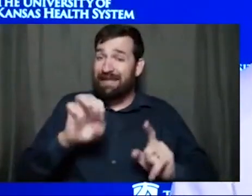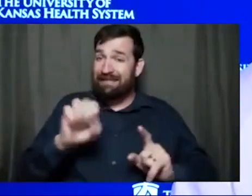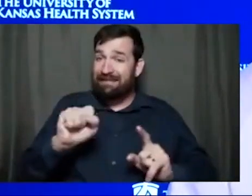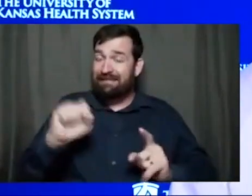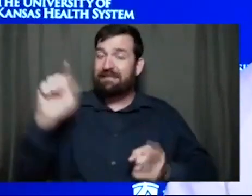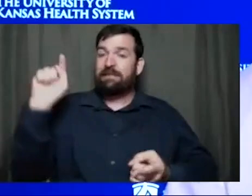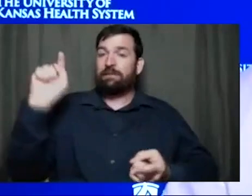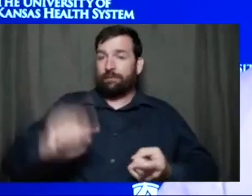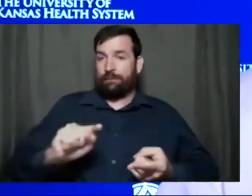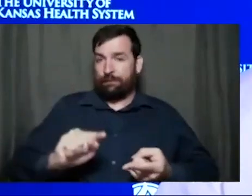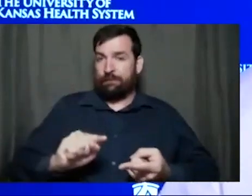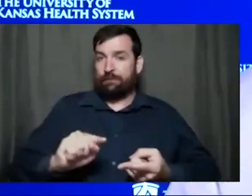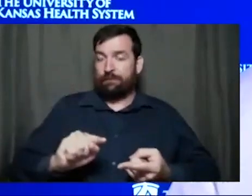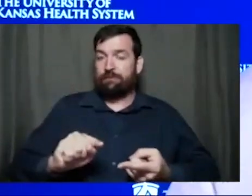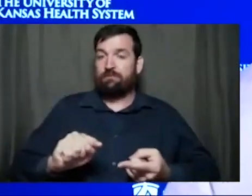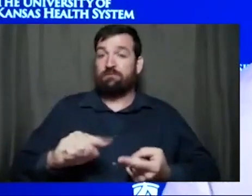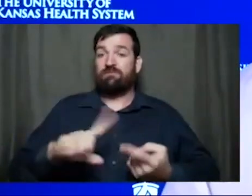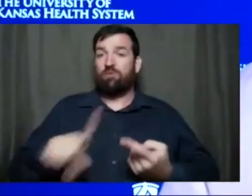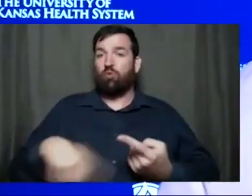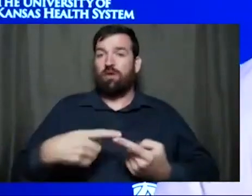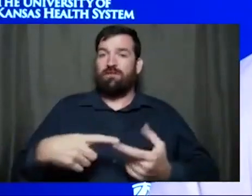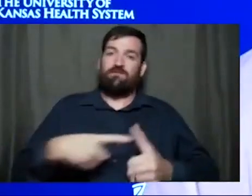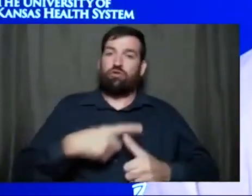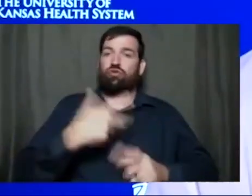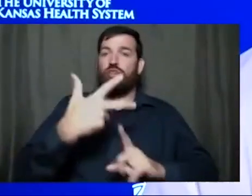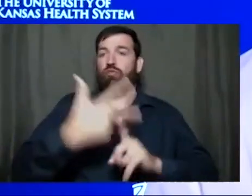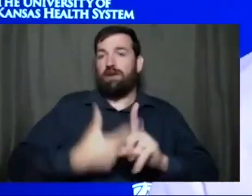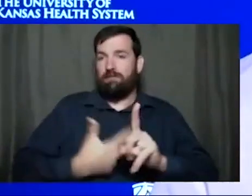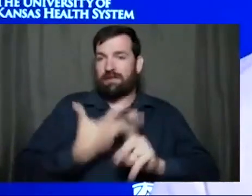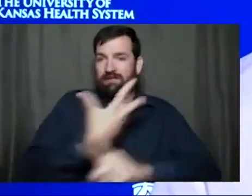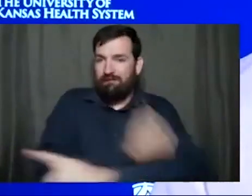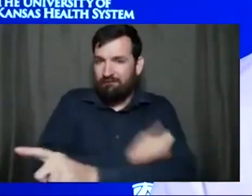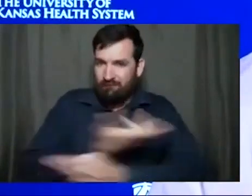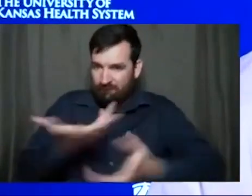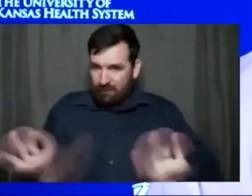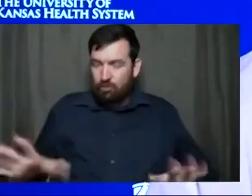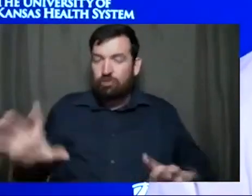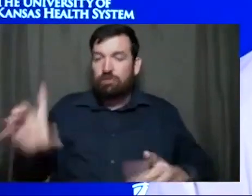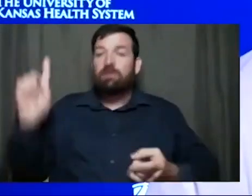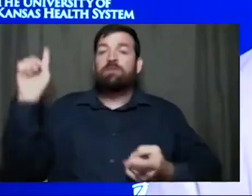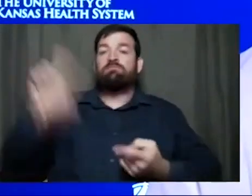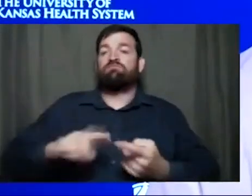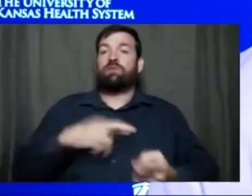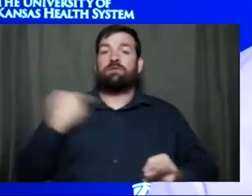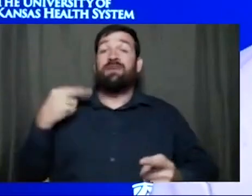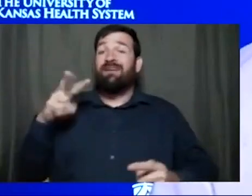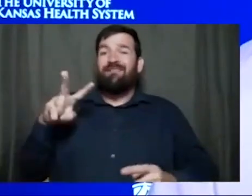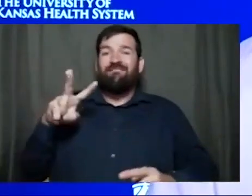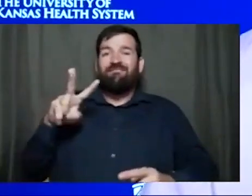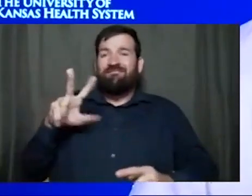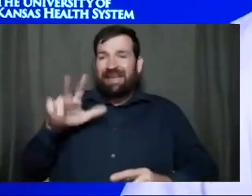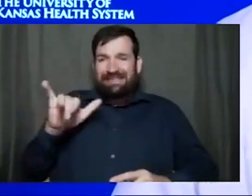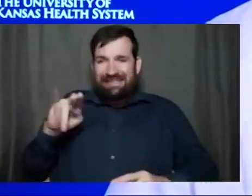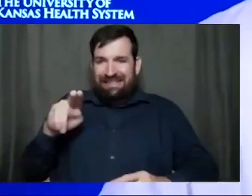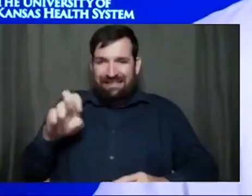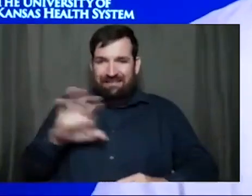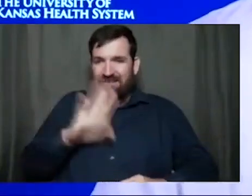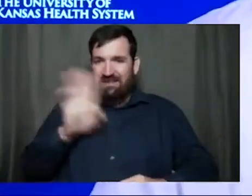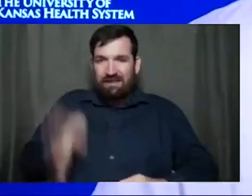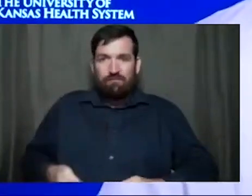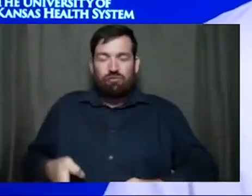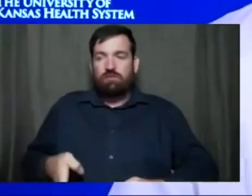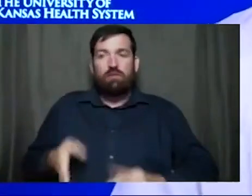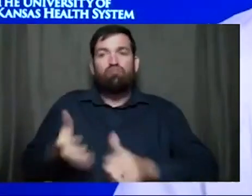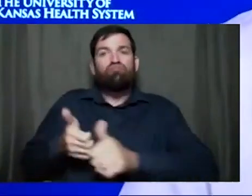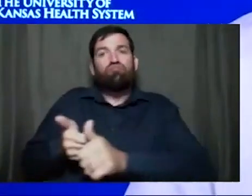reduced, especially after that first 3 months after vaccination. The vaccination was never meant to protect you against testing positive or